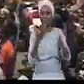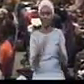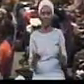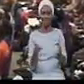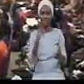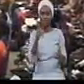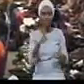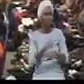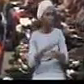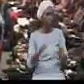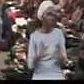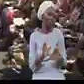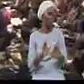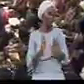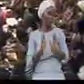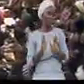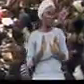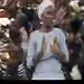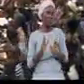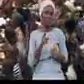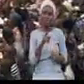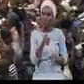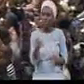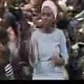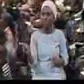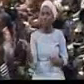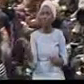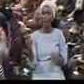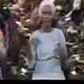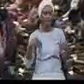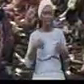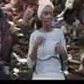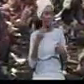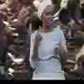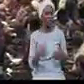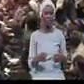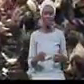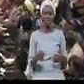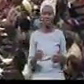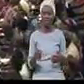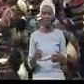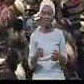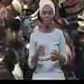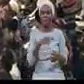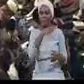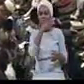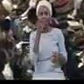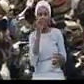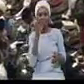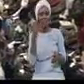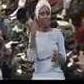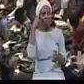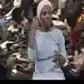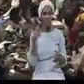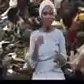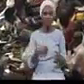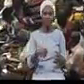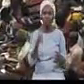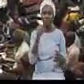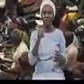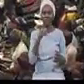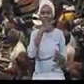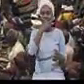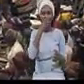afraid, ye beasts of the field. For the pastures of the wilderness do spring. For the